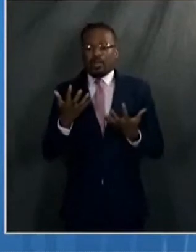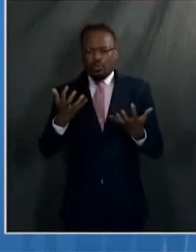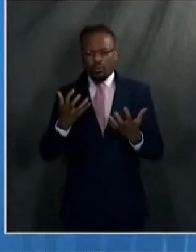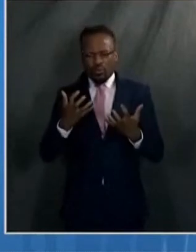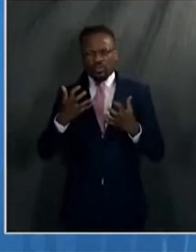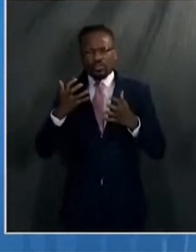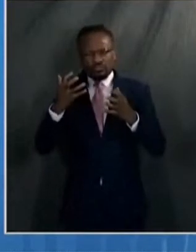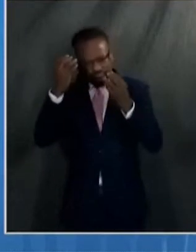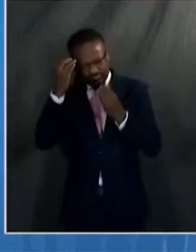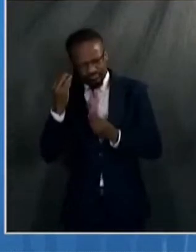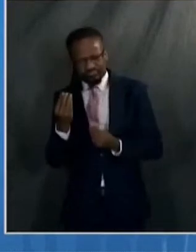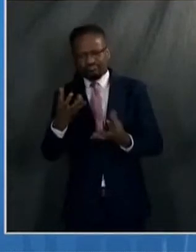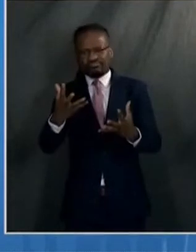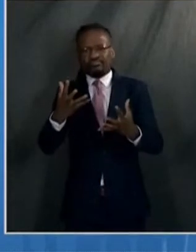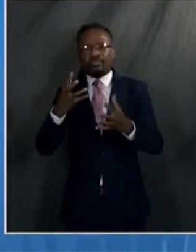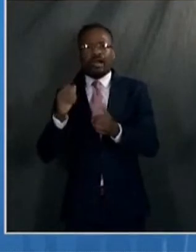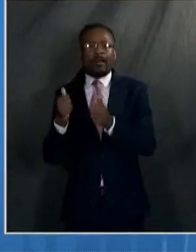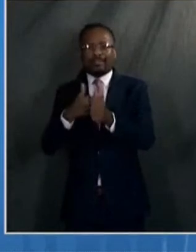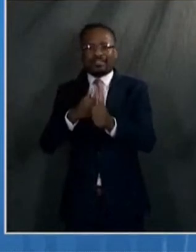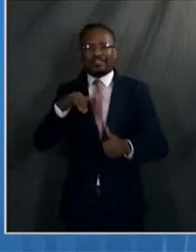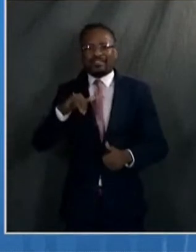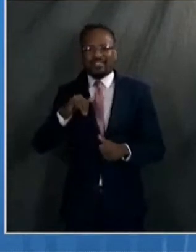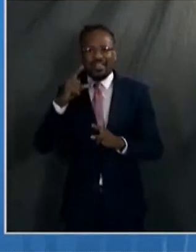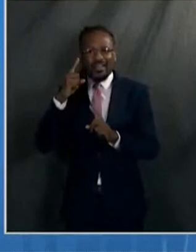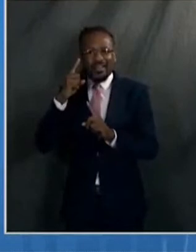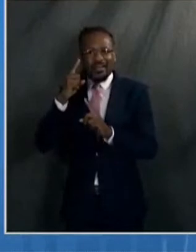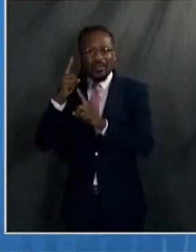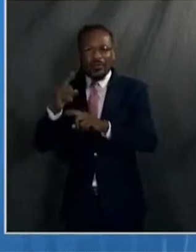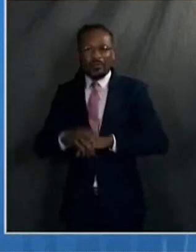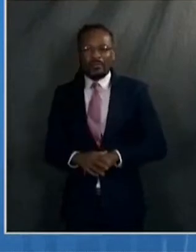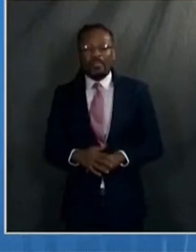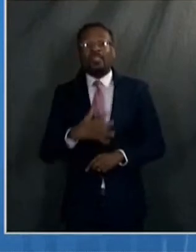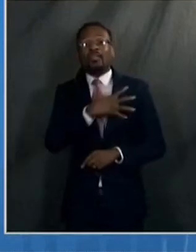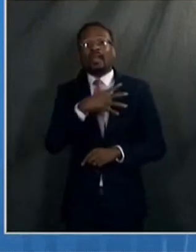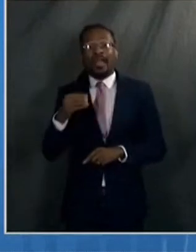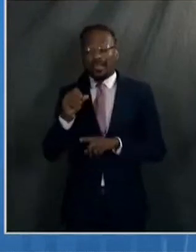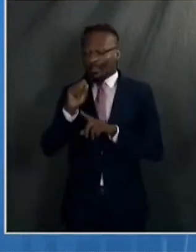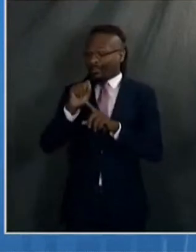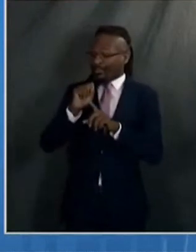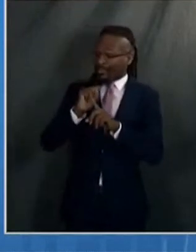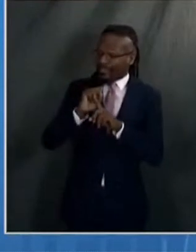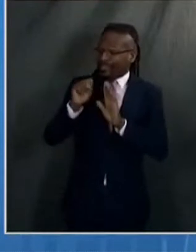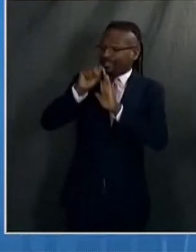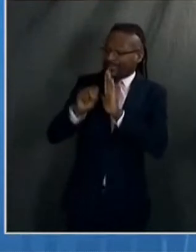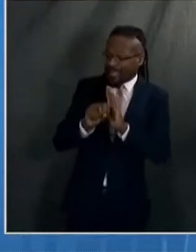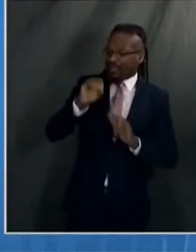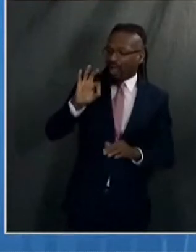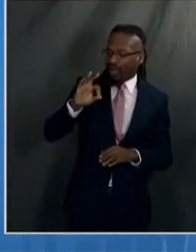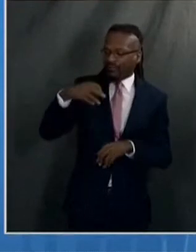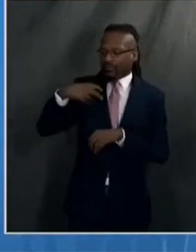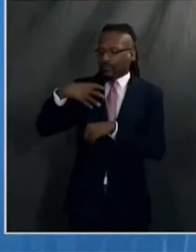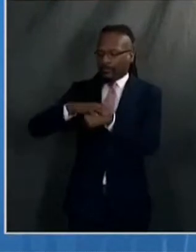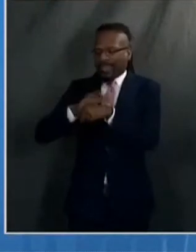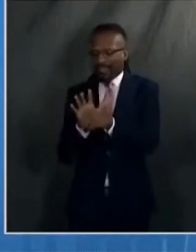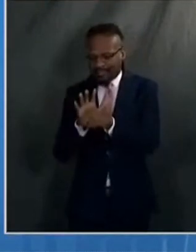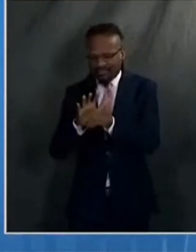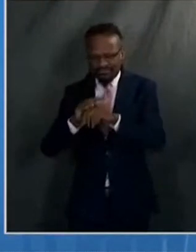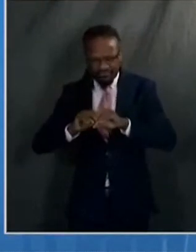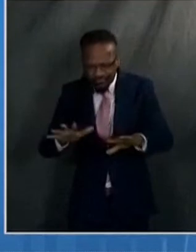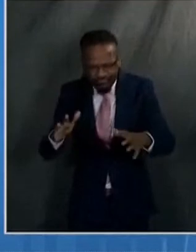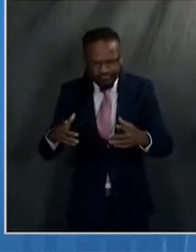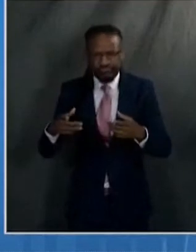that goal. We will also hear a state of the pandemic update from Dr. Walensky and an update on the latest science from